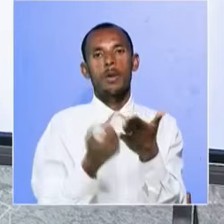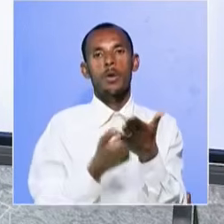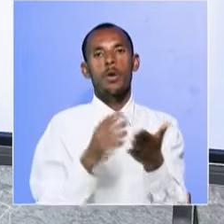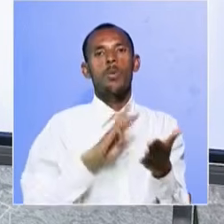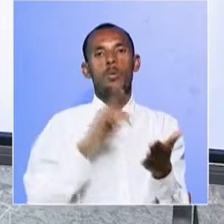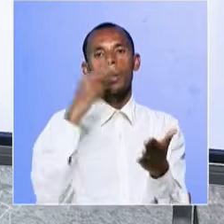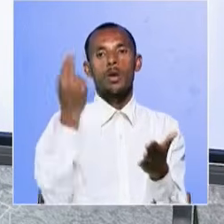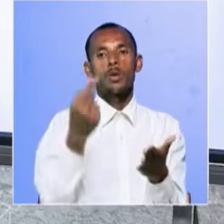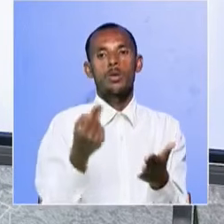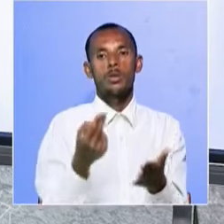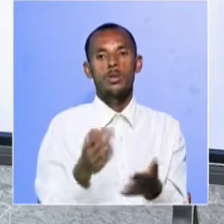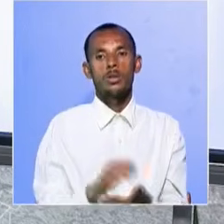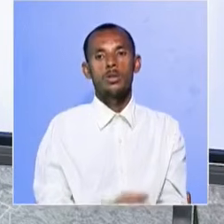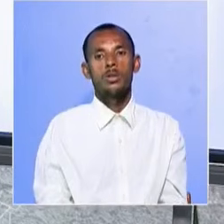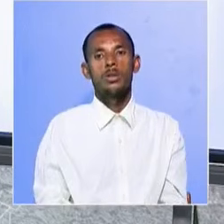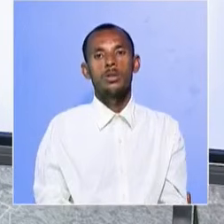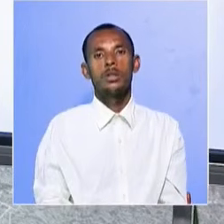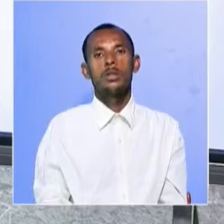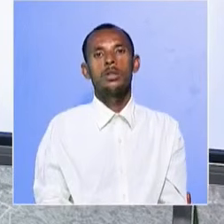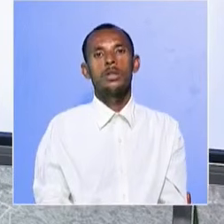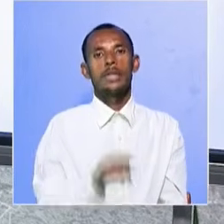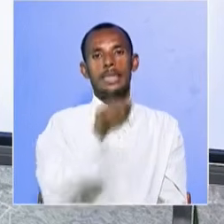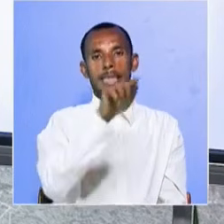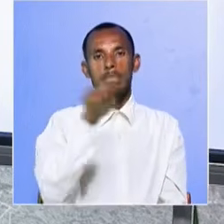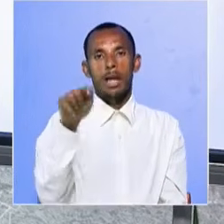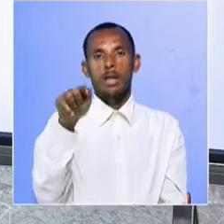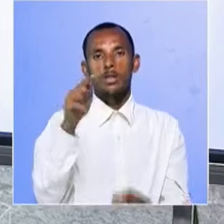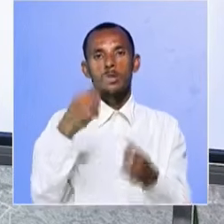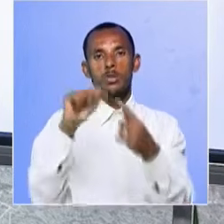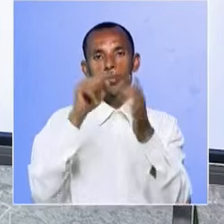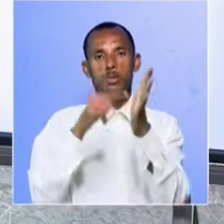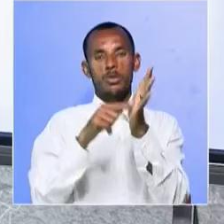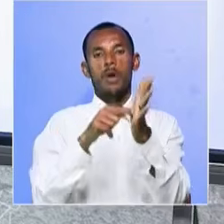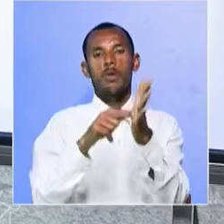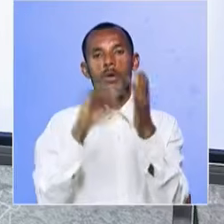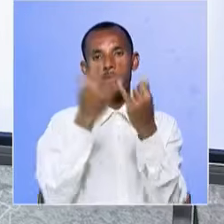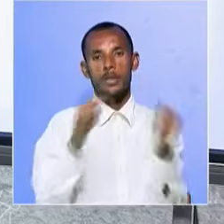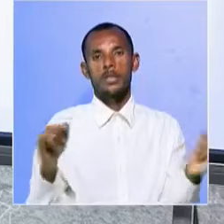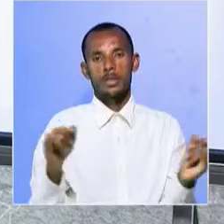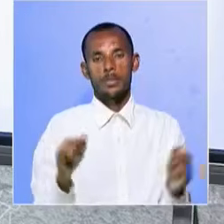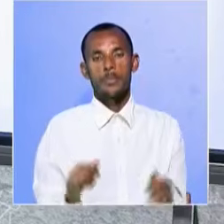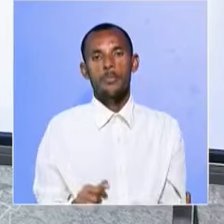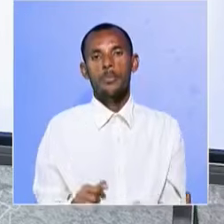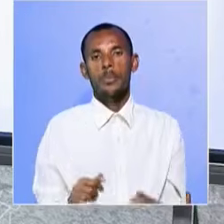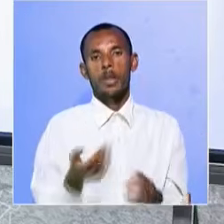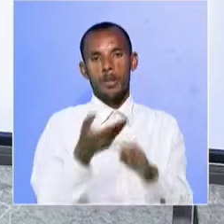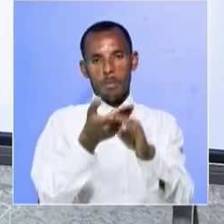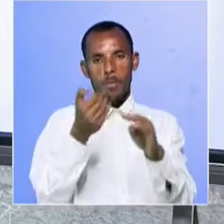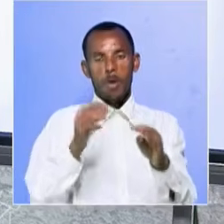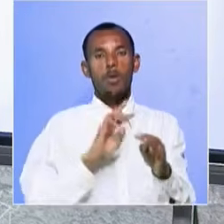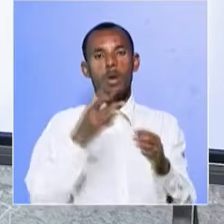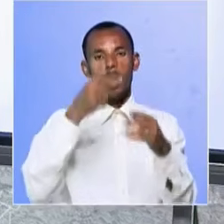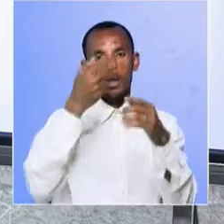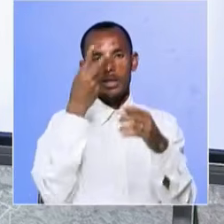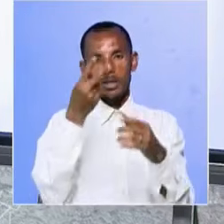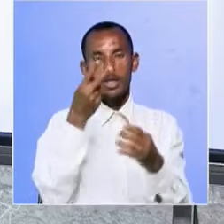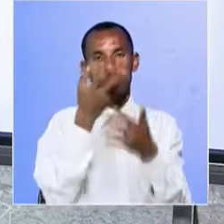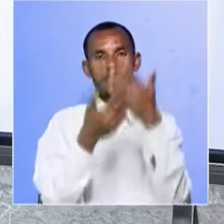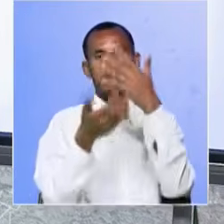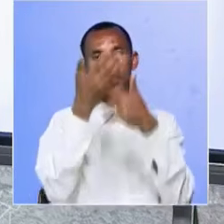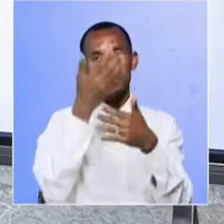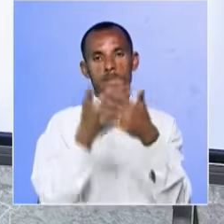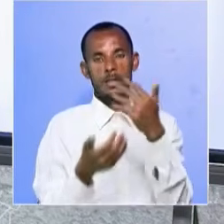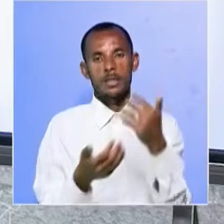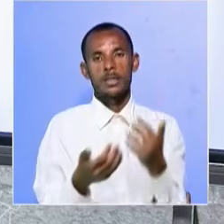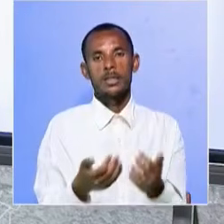we use slash to show division. Okay, so before we go to the discussion